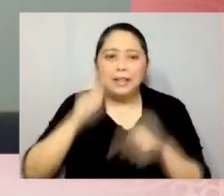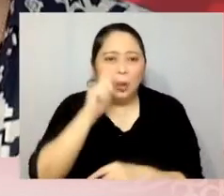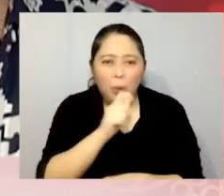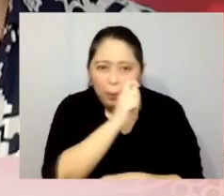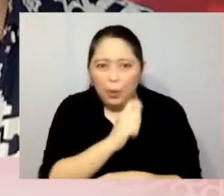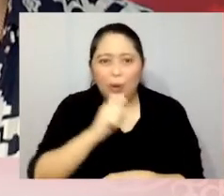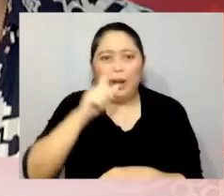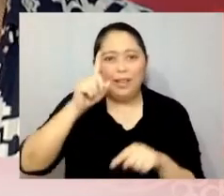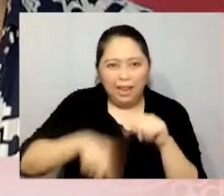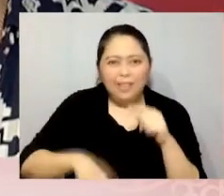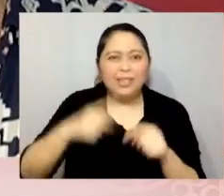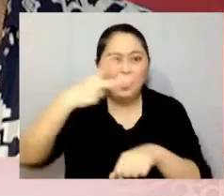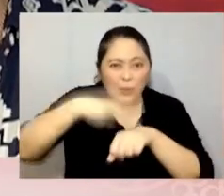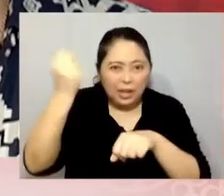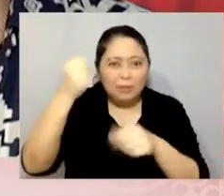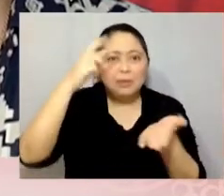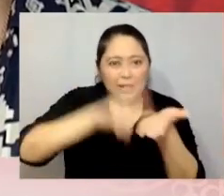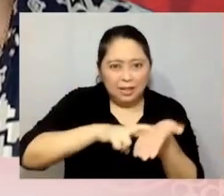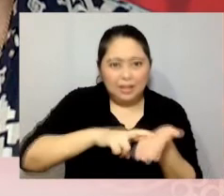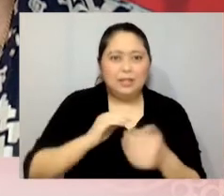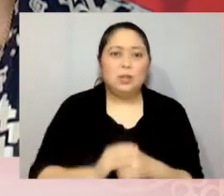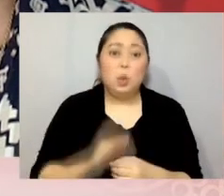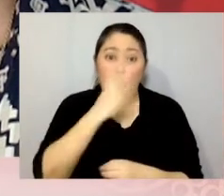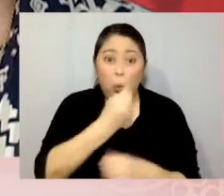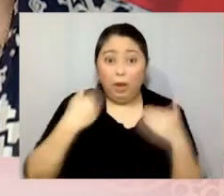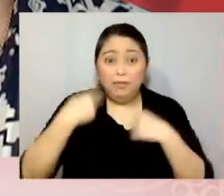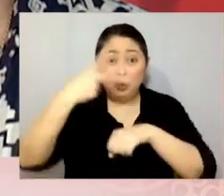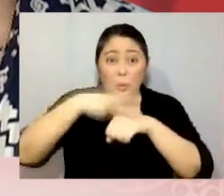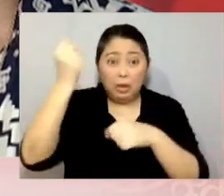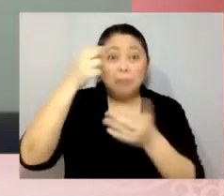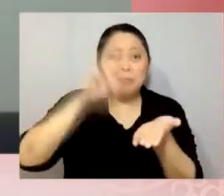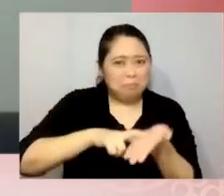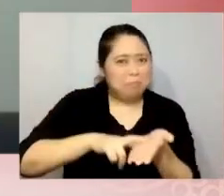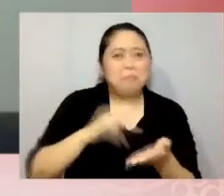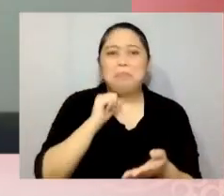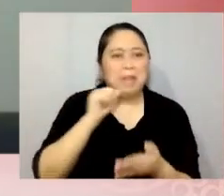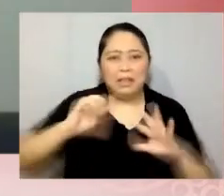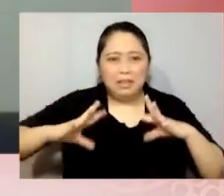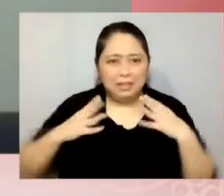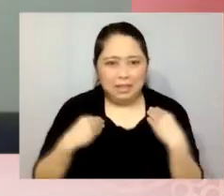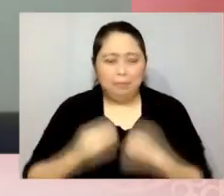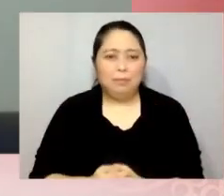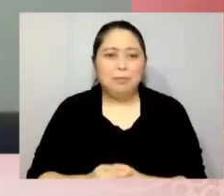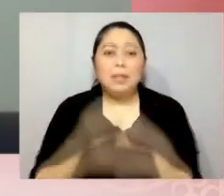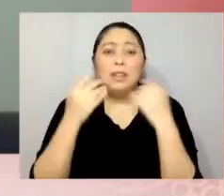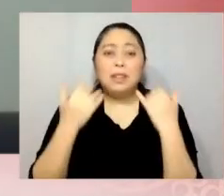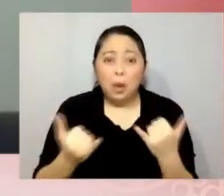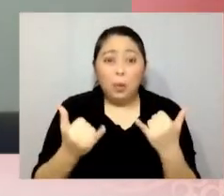denied. Have there been challenges when it comes to registration, sir? The number one reason is the